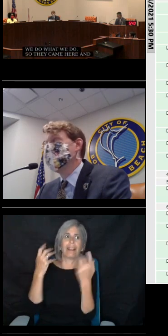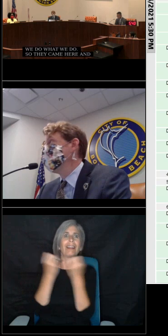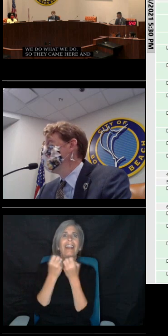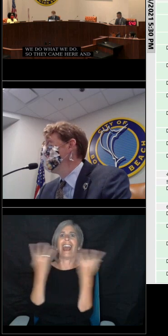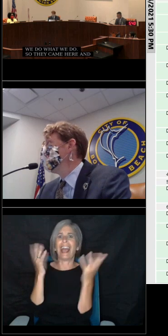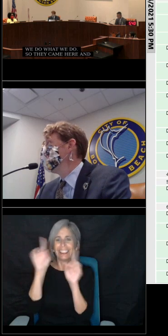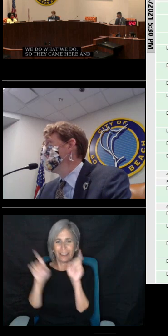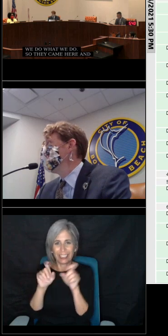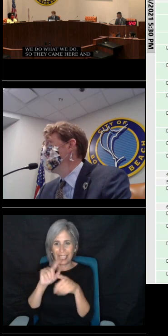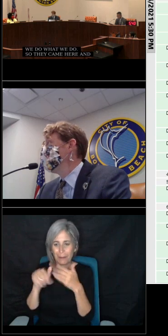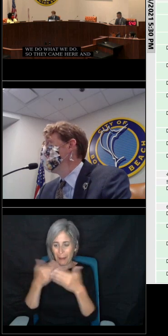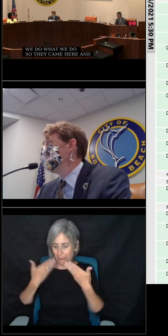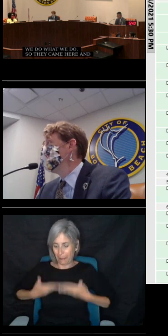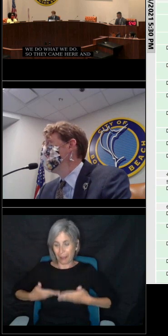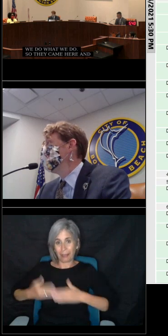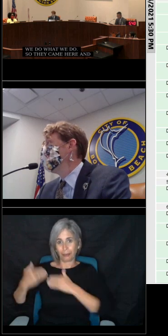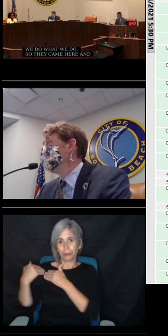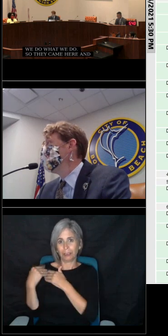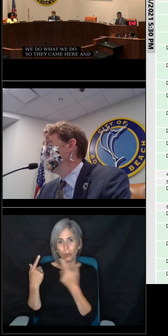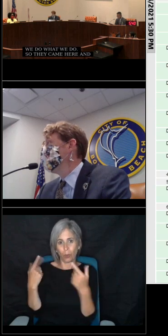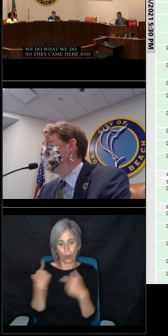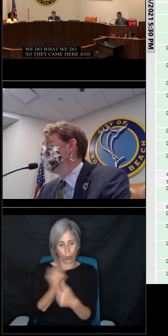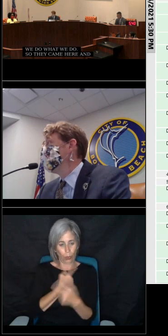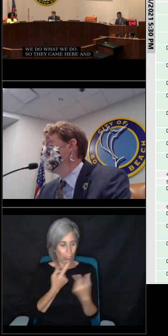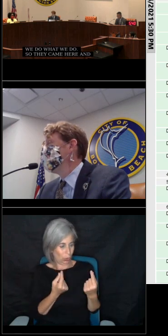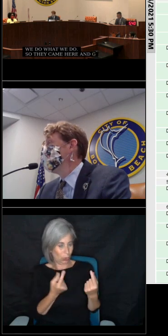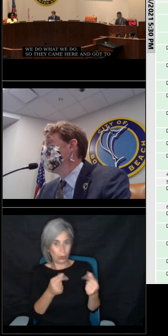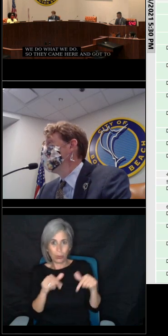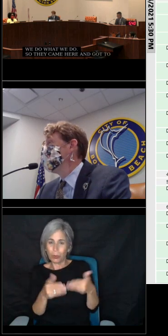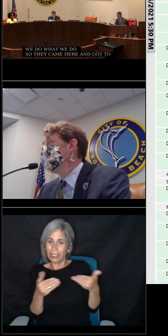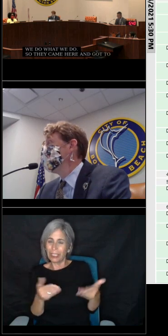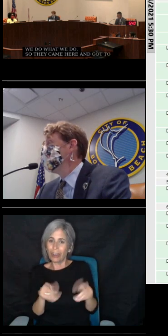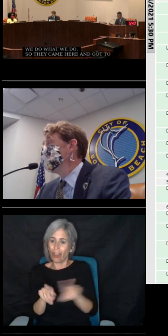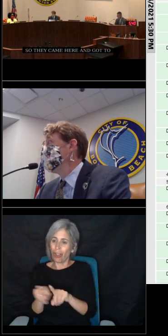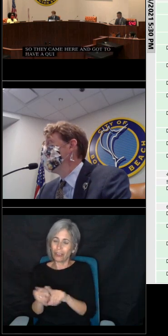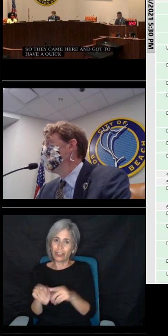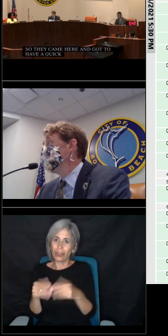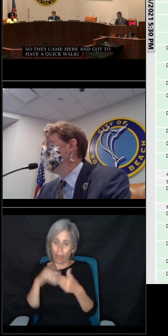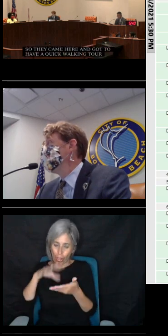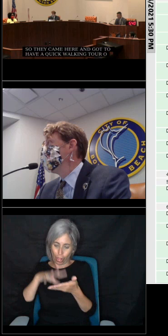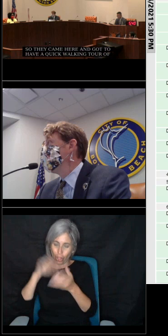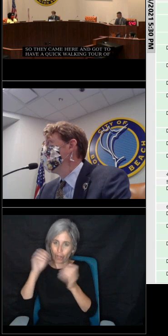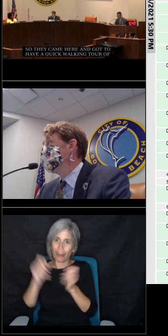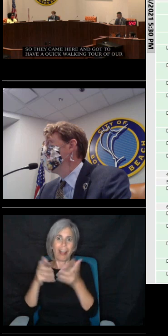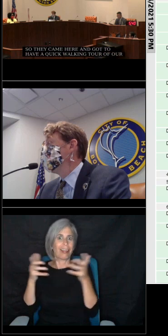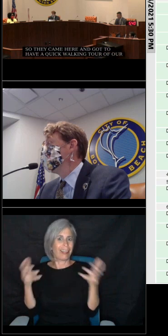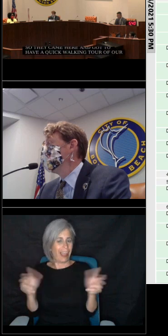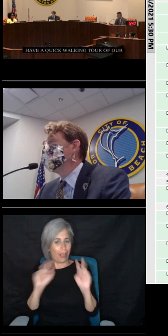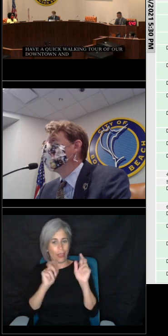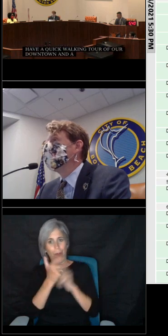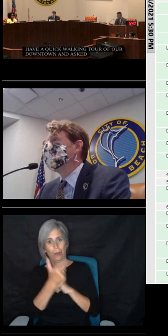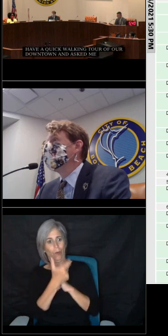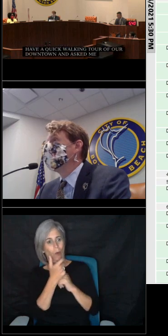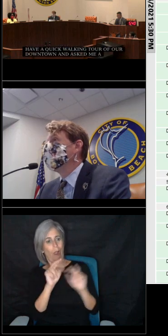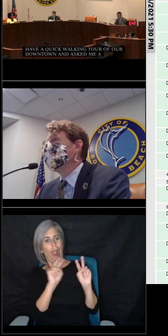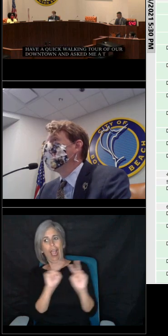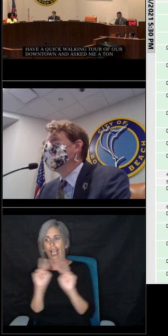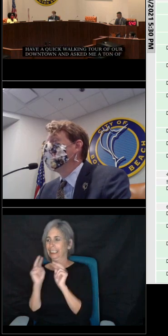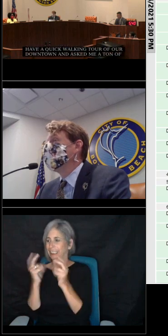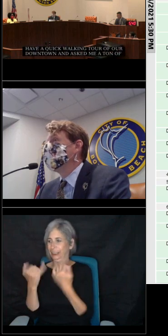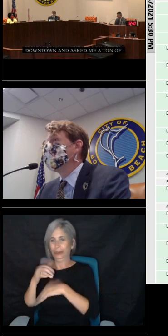questions about what I do and what we do. And they also got to learn a lot, and they'll be here watching us live this